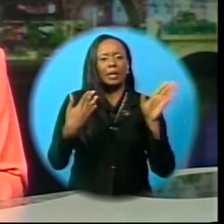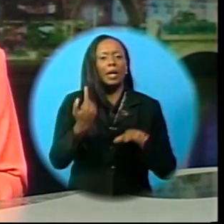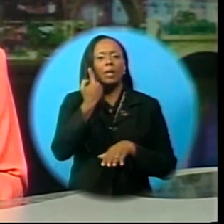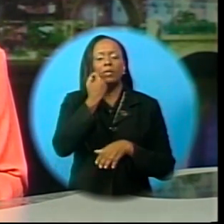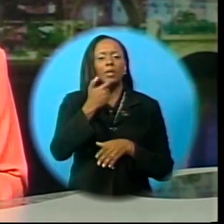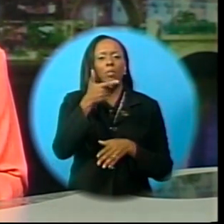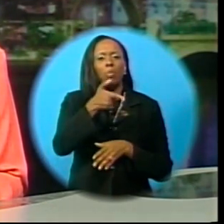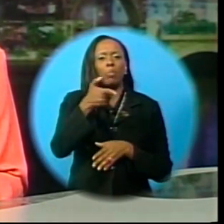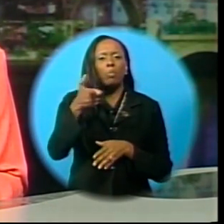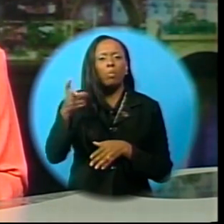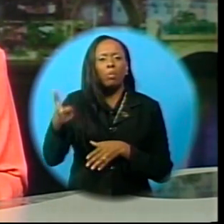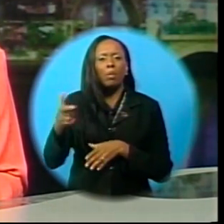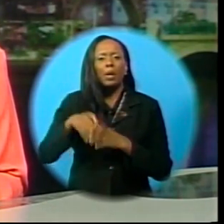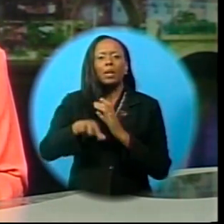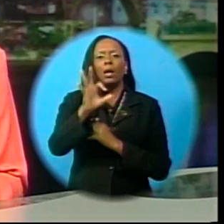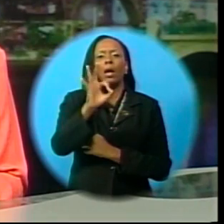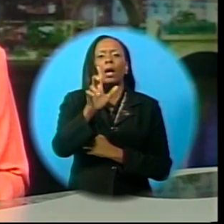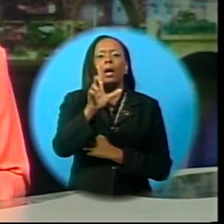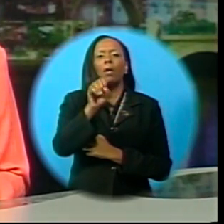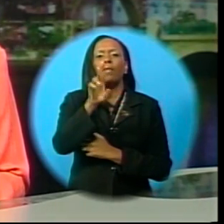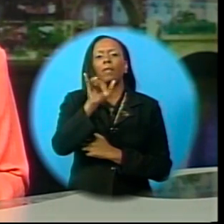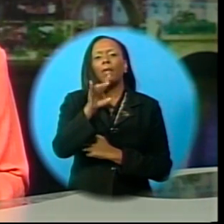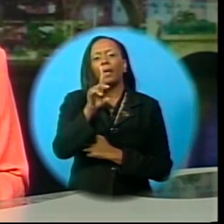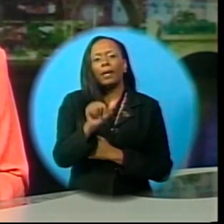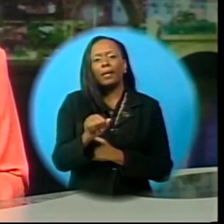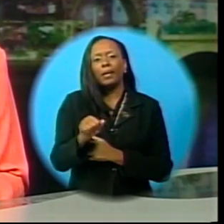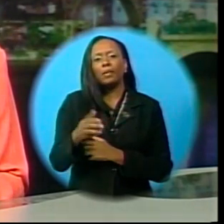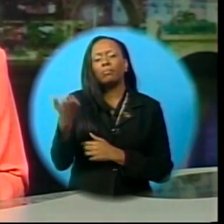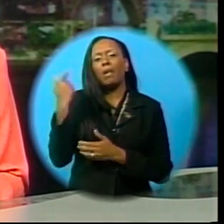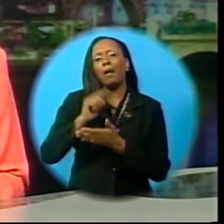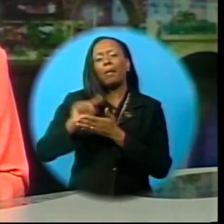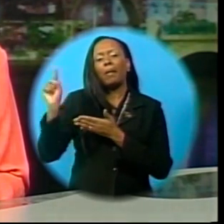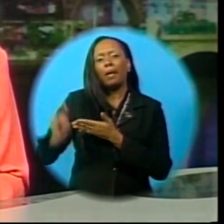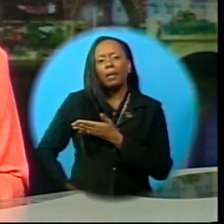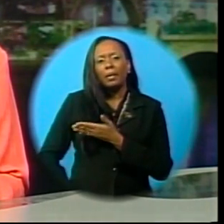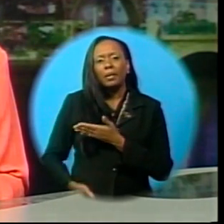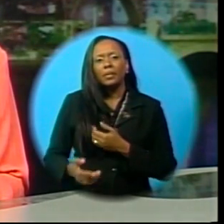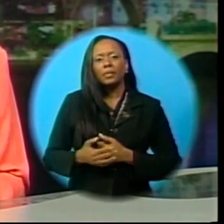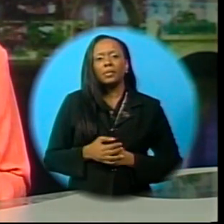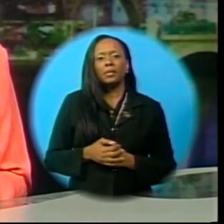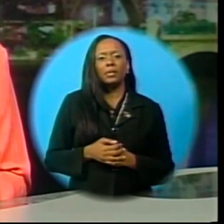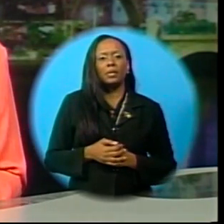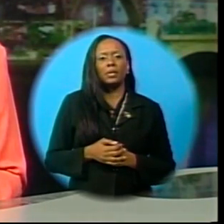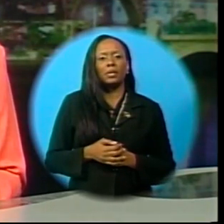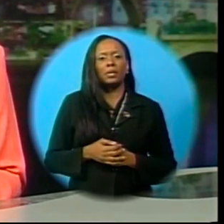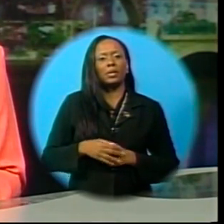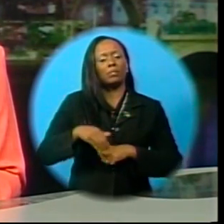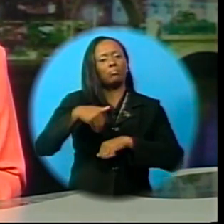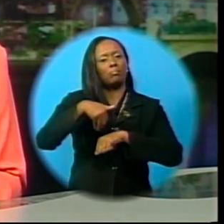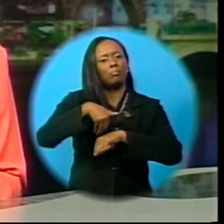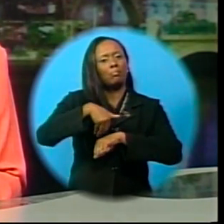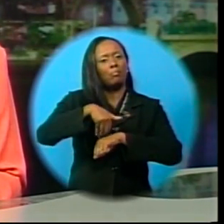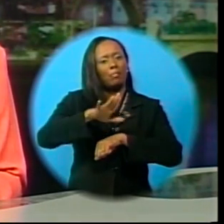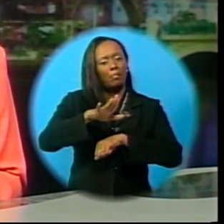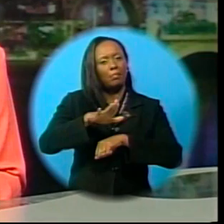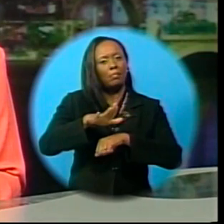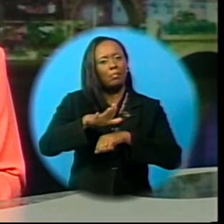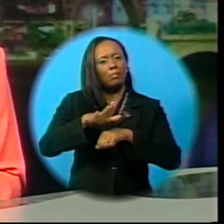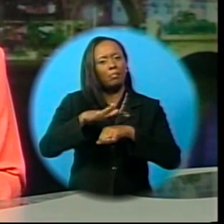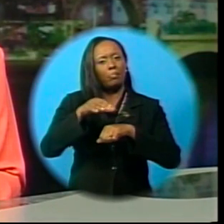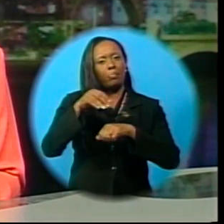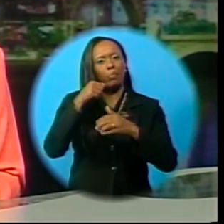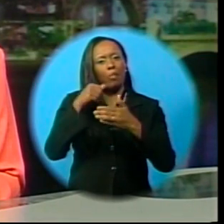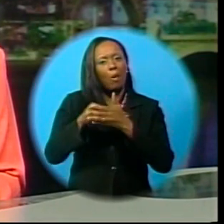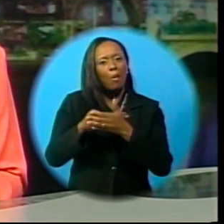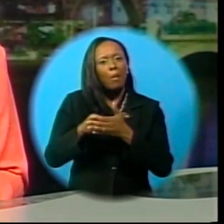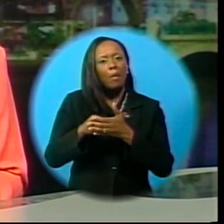an evil and brutal act of terror in Orlando, Florida over the weekend. In correspondence sent to the U.S. President,